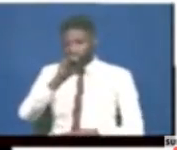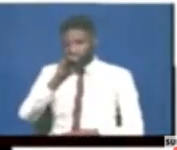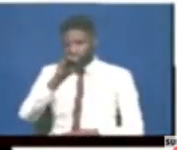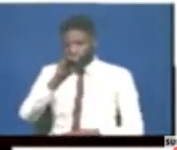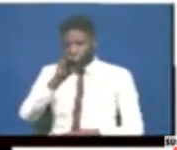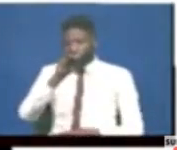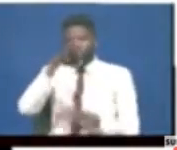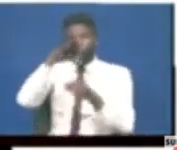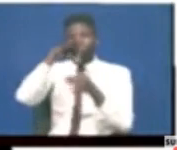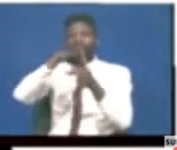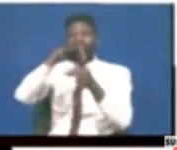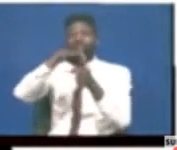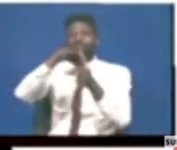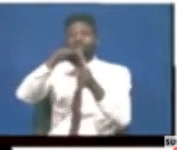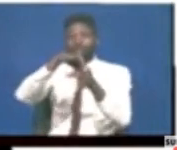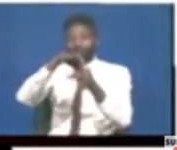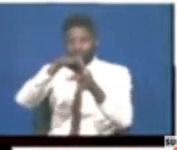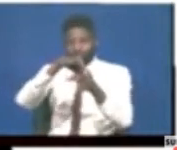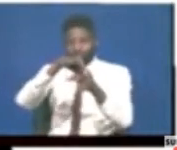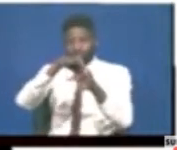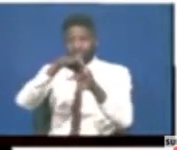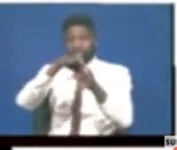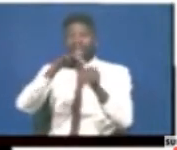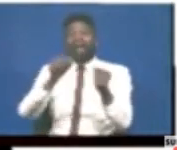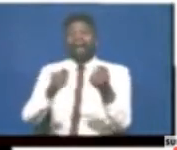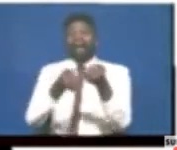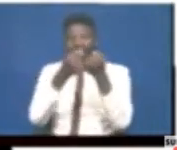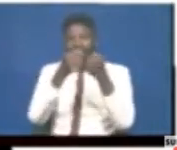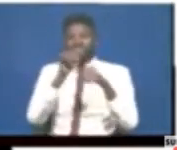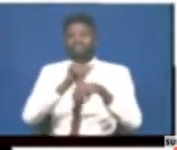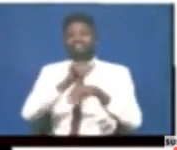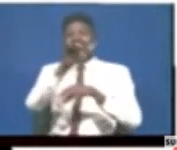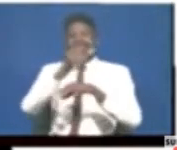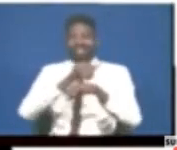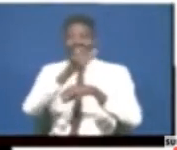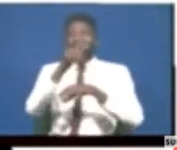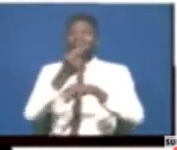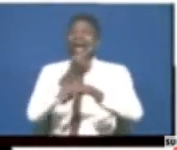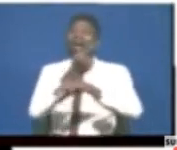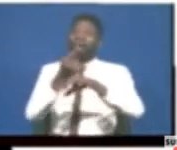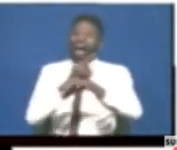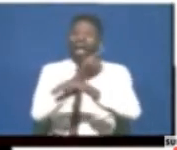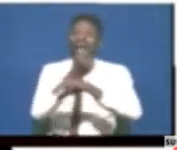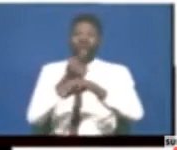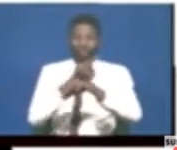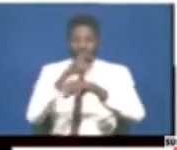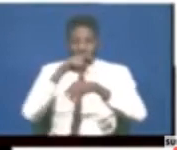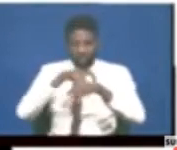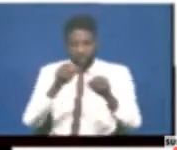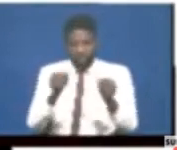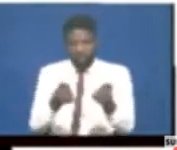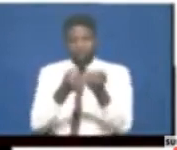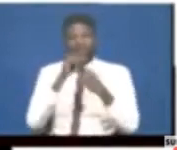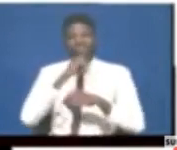votes were cast or were streaming in many hours after the closure of